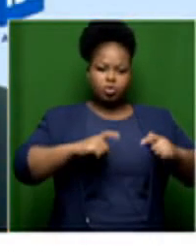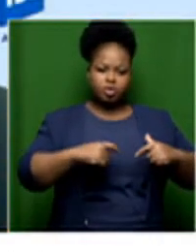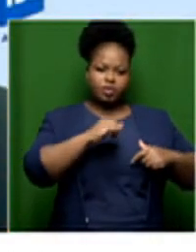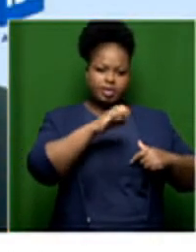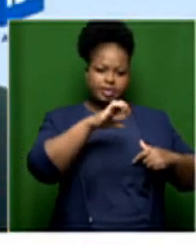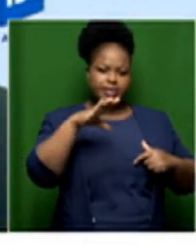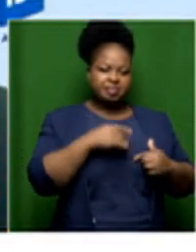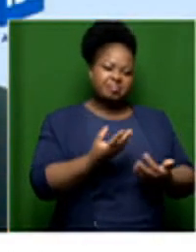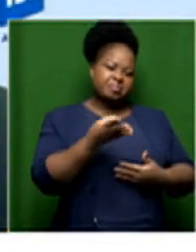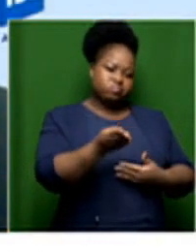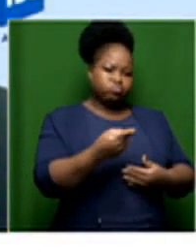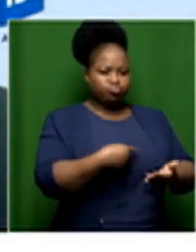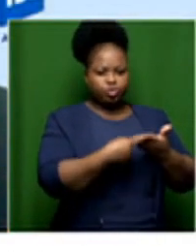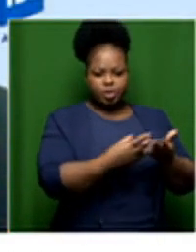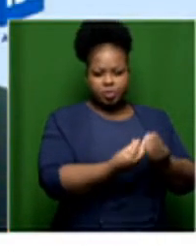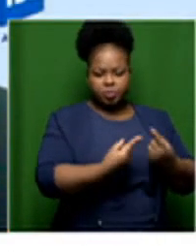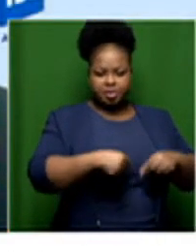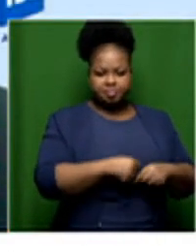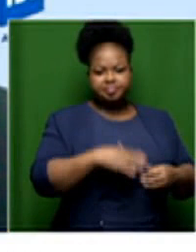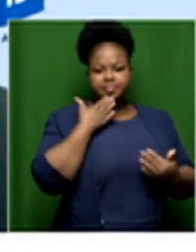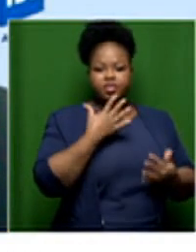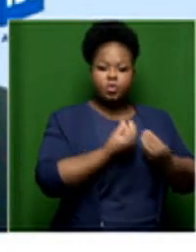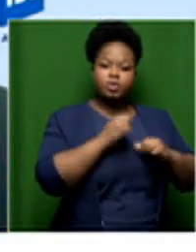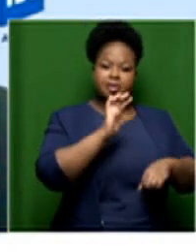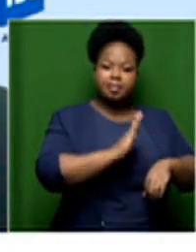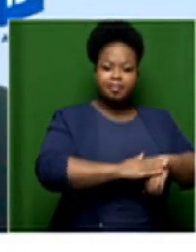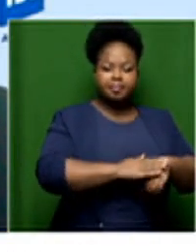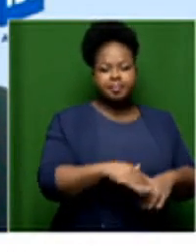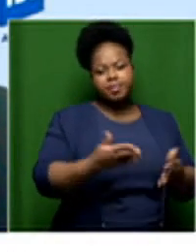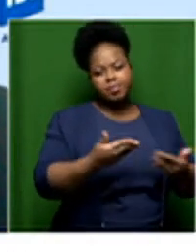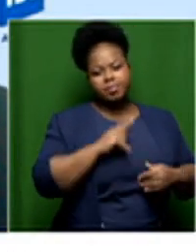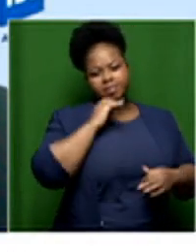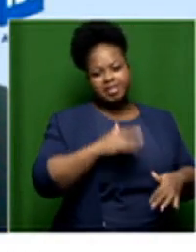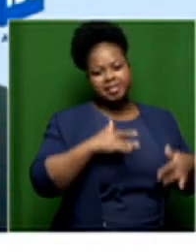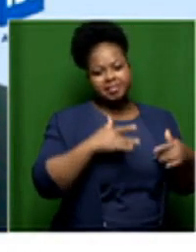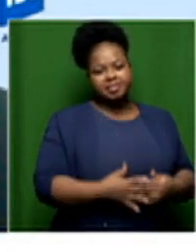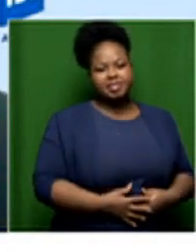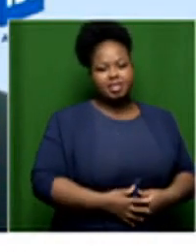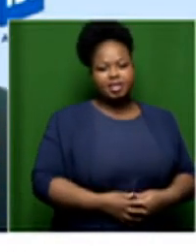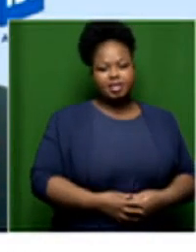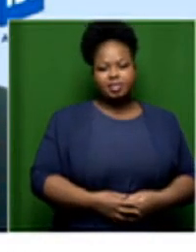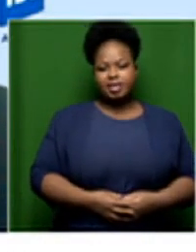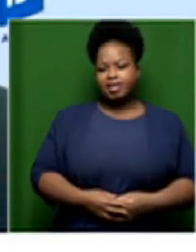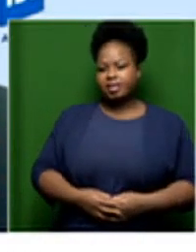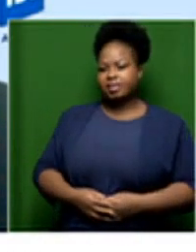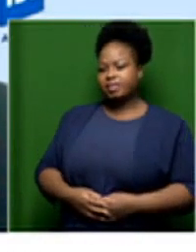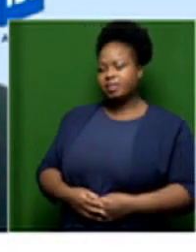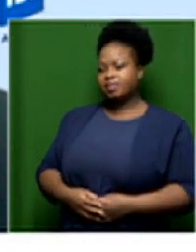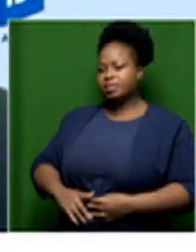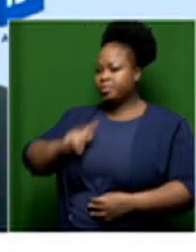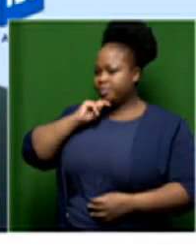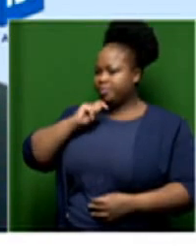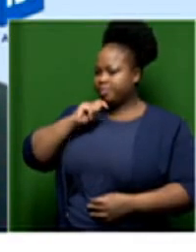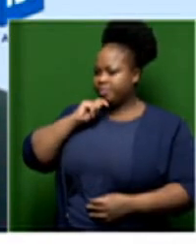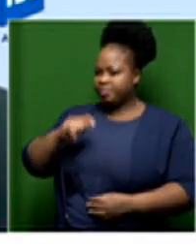now to discuss some of these developments. Mr. Sheburi, thanks so much for your time. Welcome to Morning Live once again. Good morning. So we're